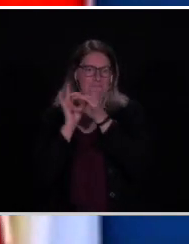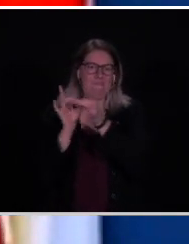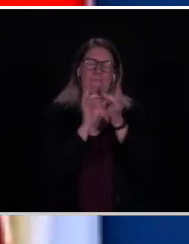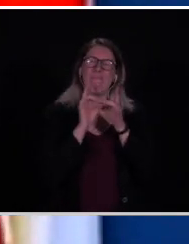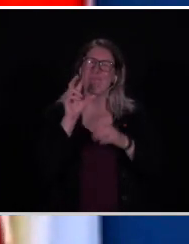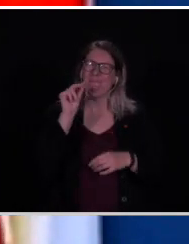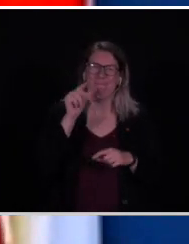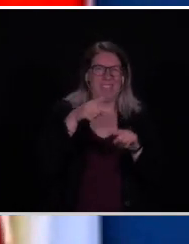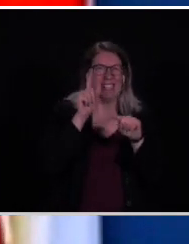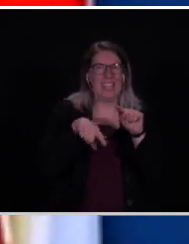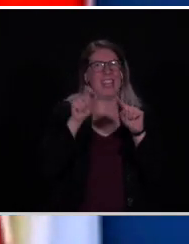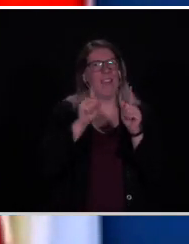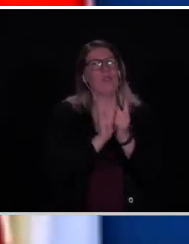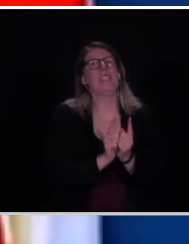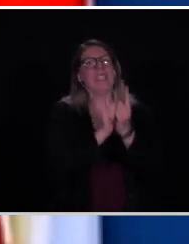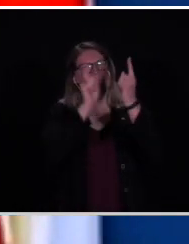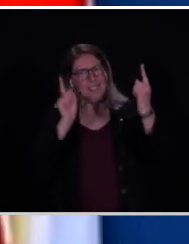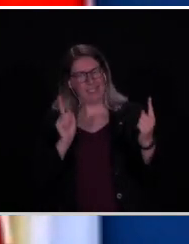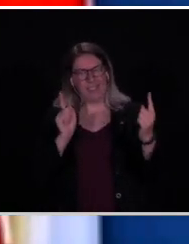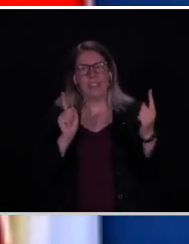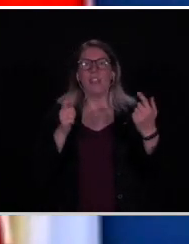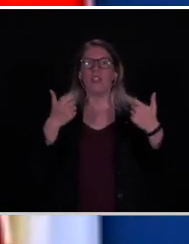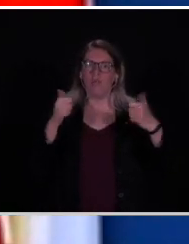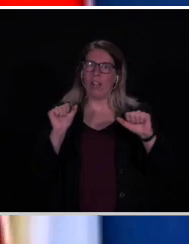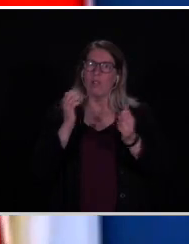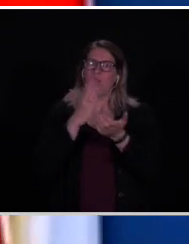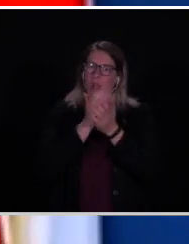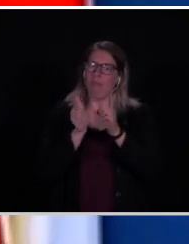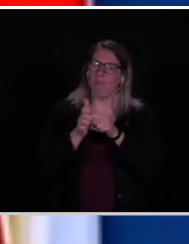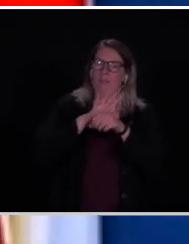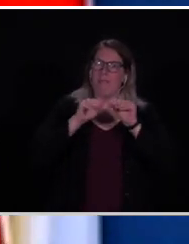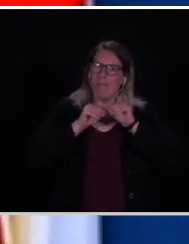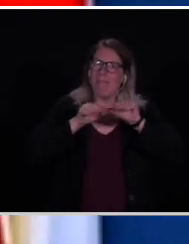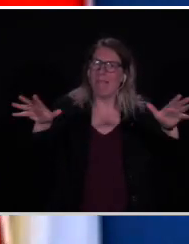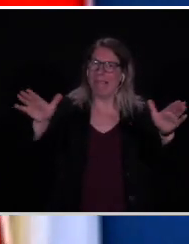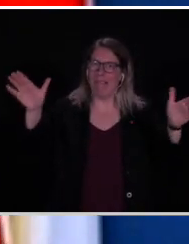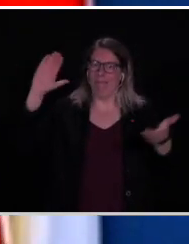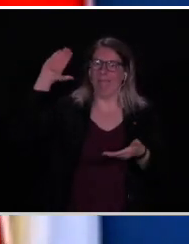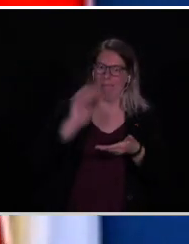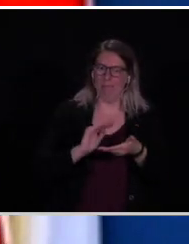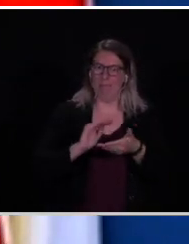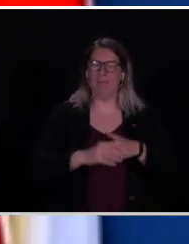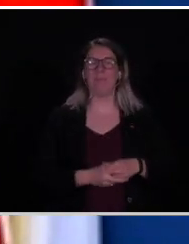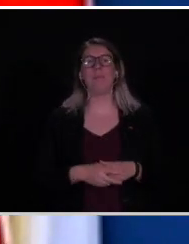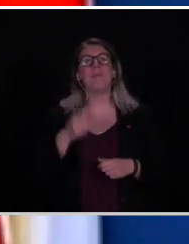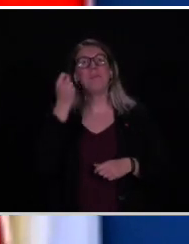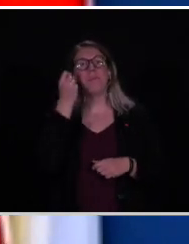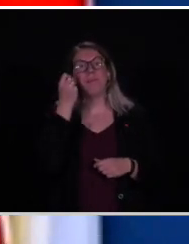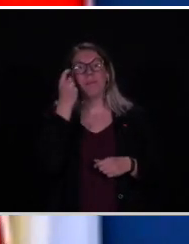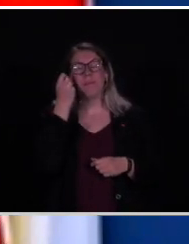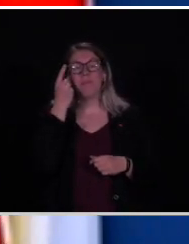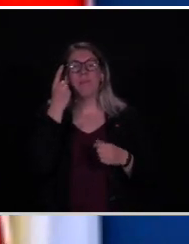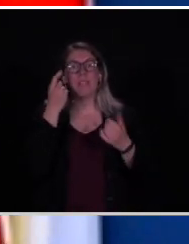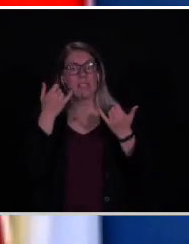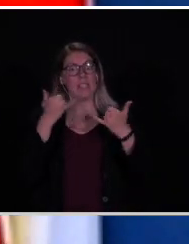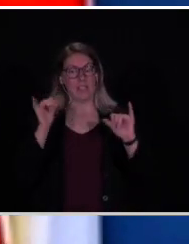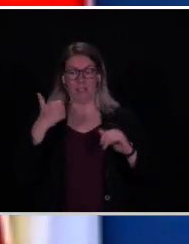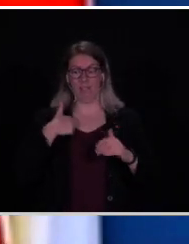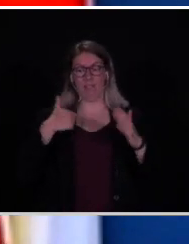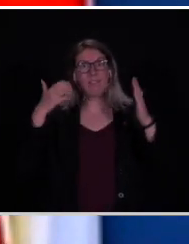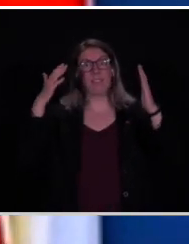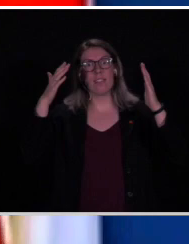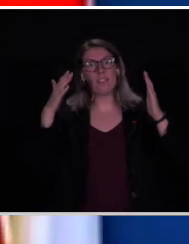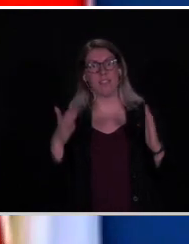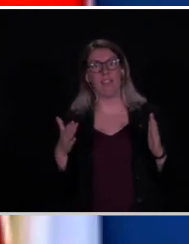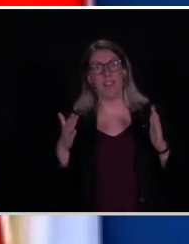physical distancing, doing our part to prevent the spread of COVID-19. Despite this, the ways in which we as Canadians have,